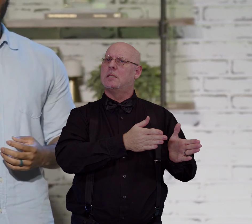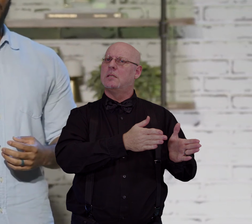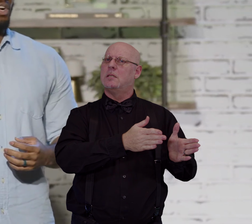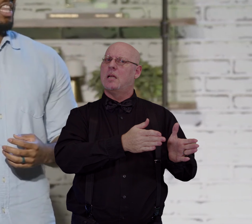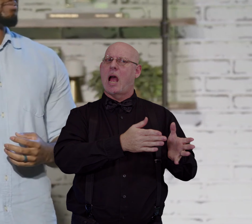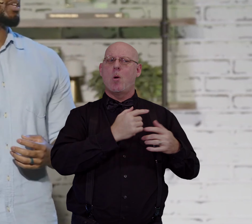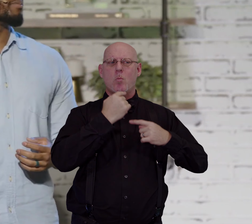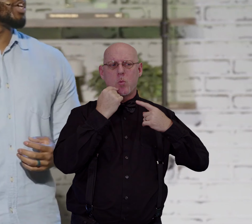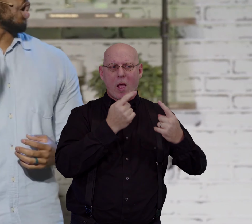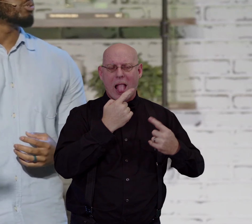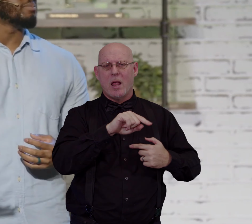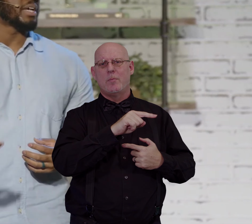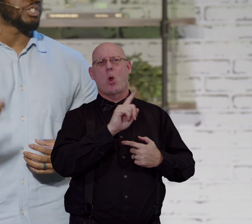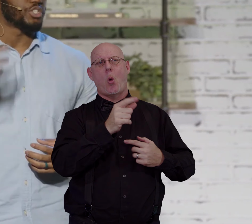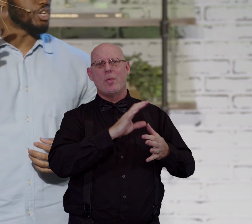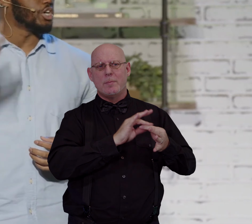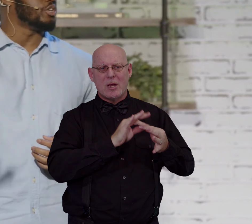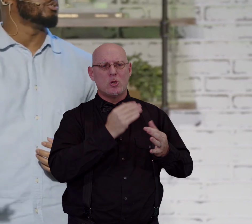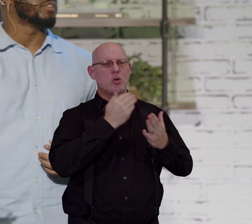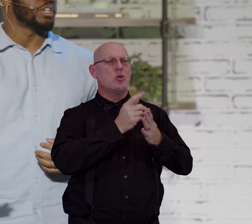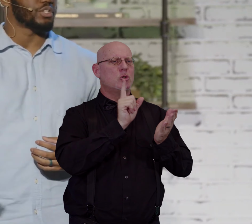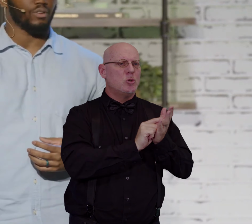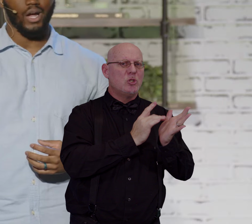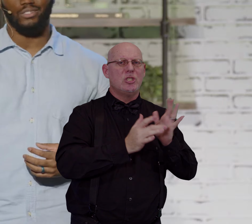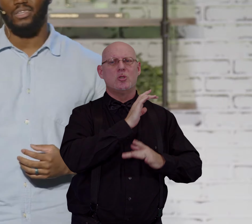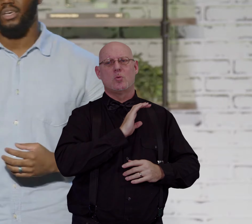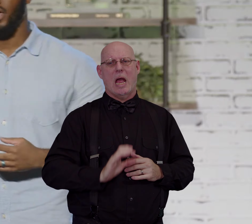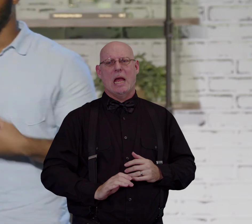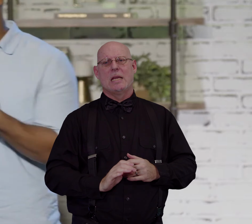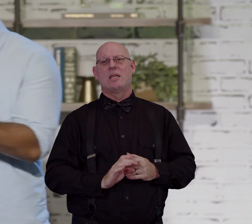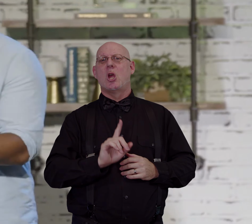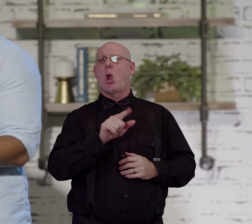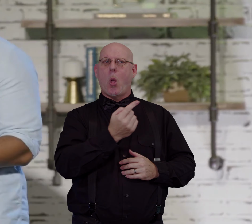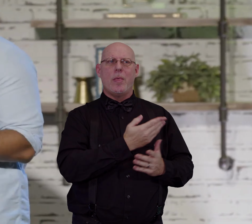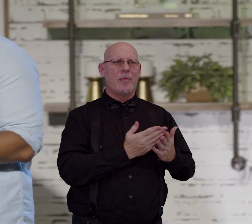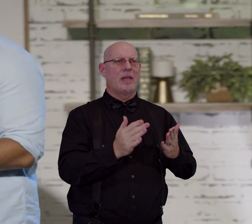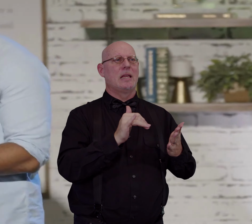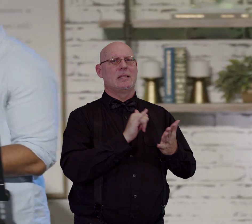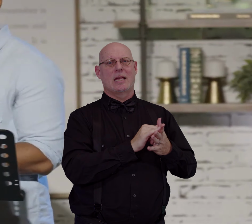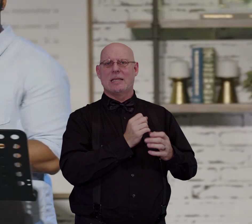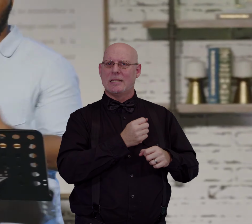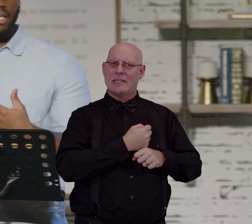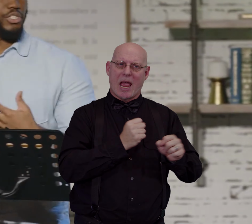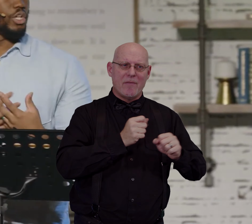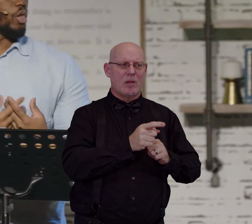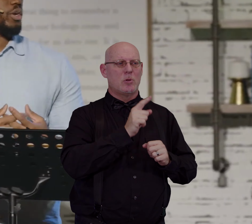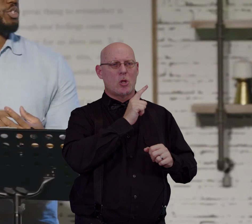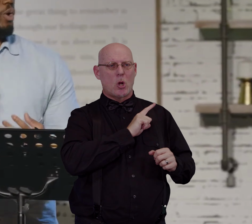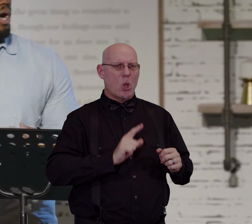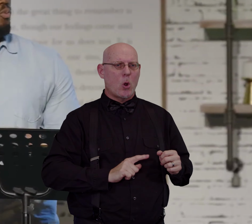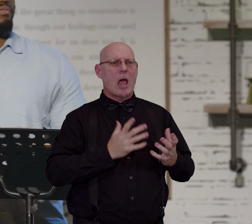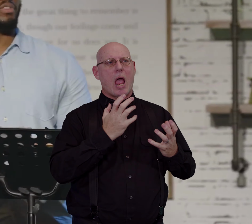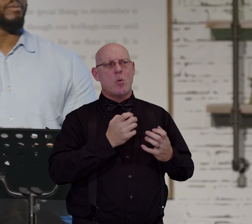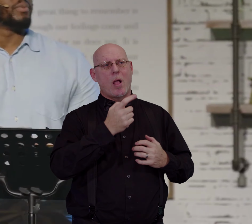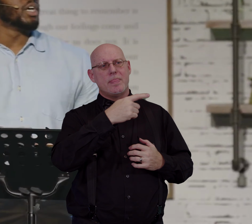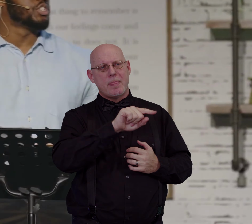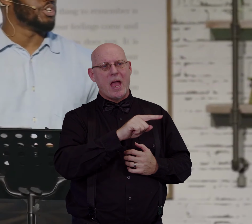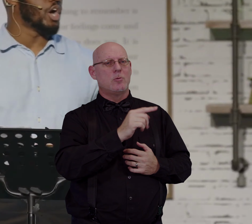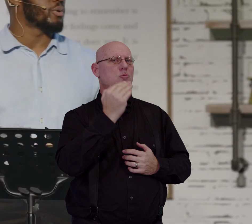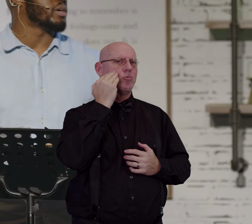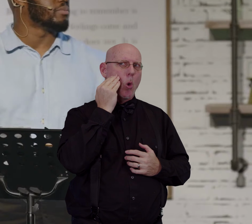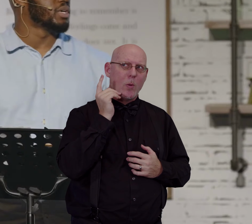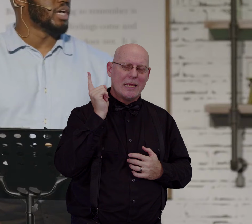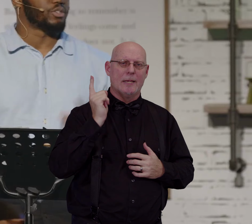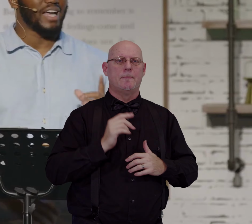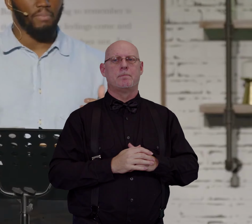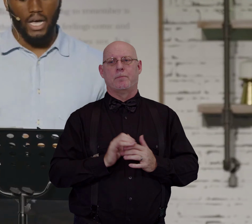want to proclaim to them the only message, the good news of Jesus Christ. The only thing that can save them is the Lord, and so I want them to